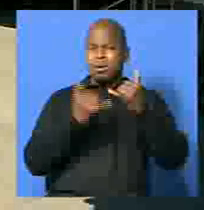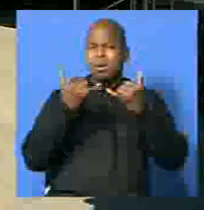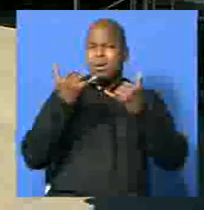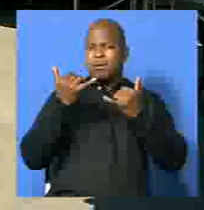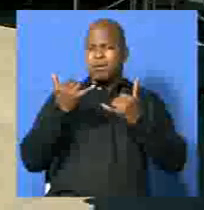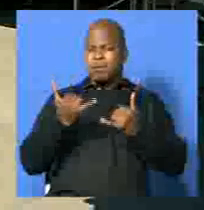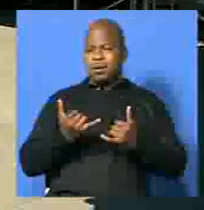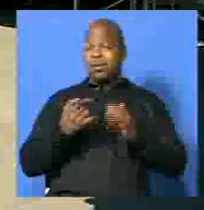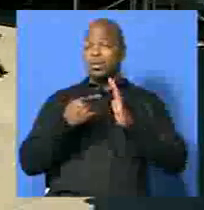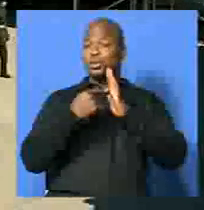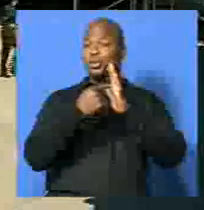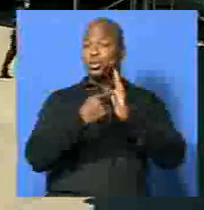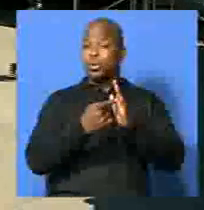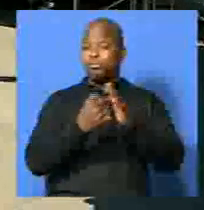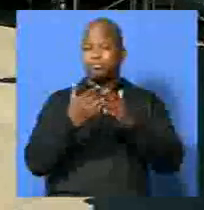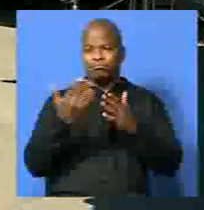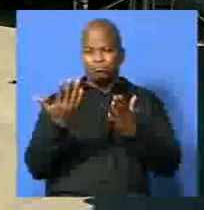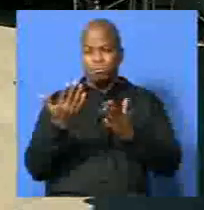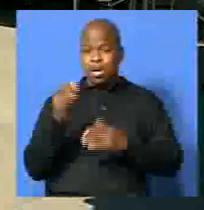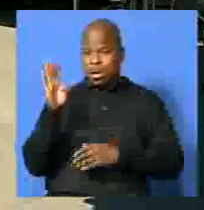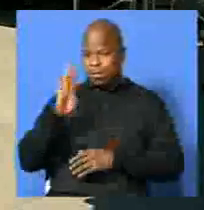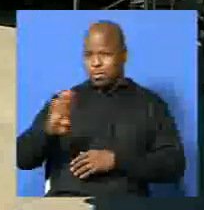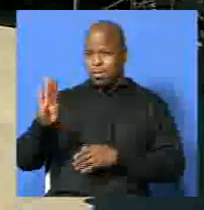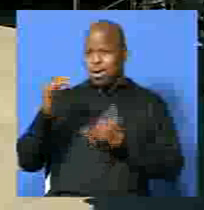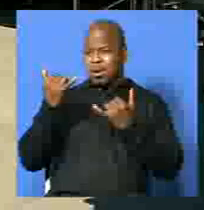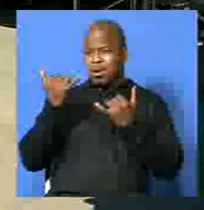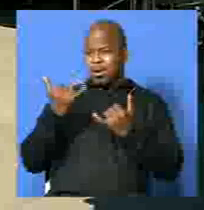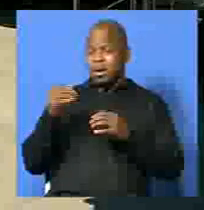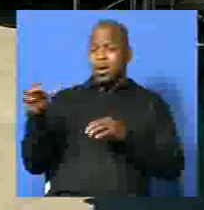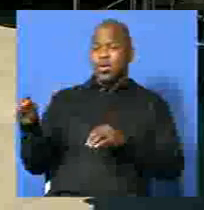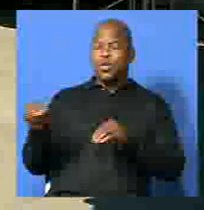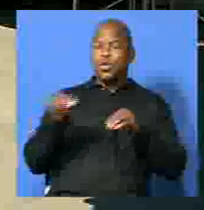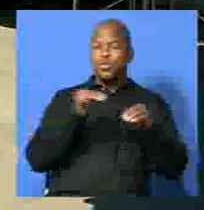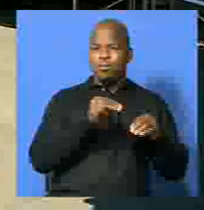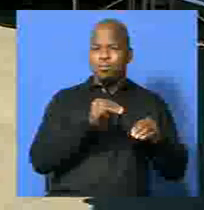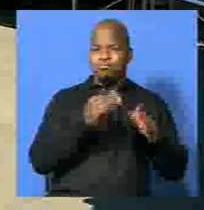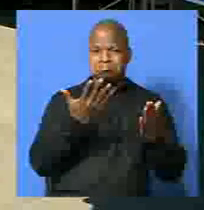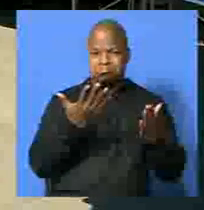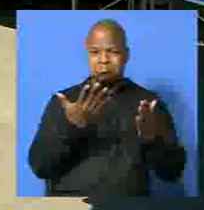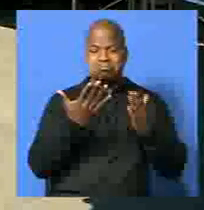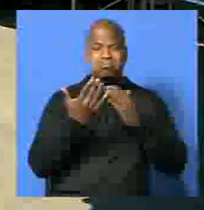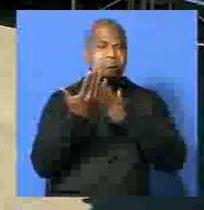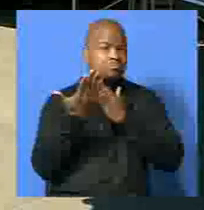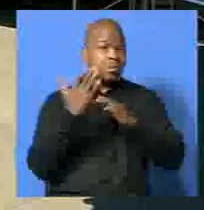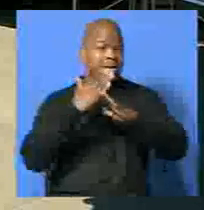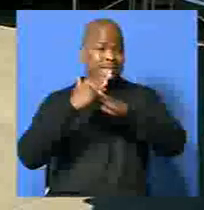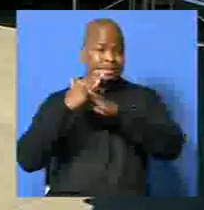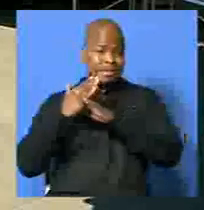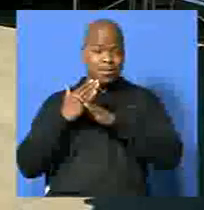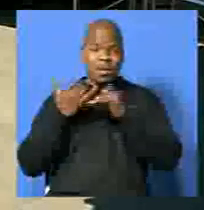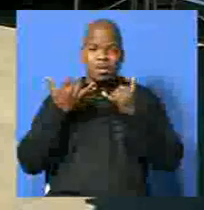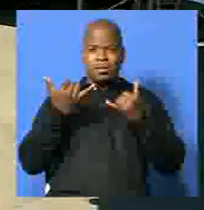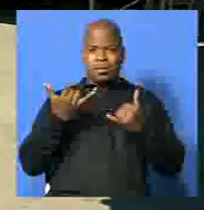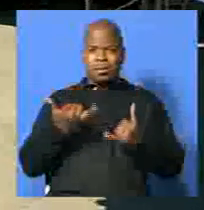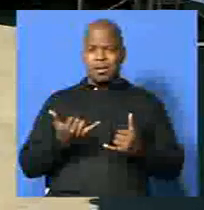rate ne di supa re le go le tlhakorene le le ha tla botswana mo mana ka go mpene taba re kgabaganya tsa ka hano ka le hatse la Zambia me le go mana ka go